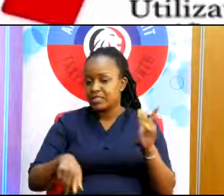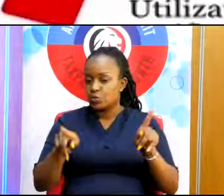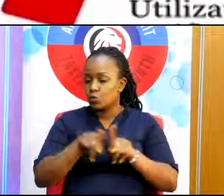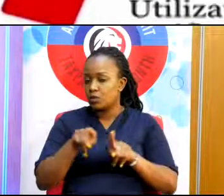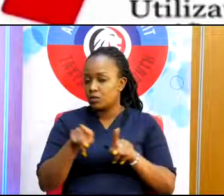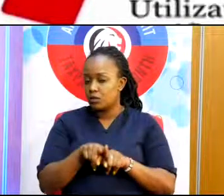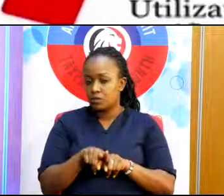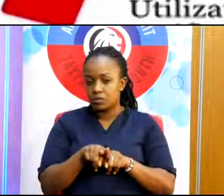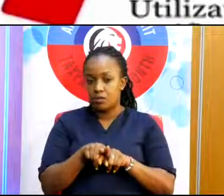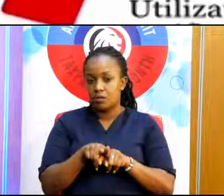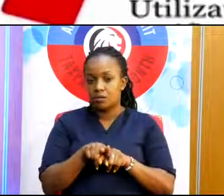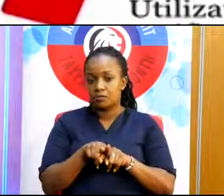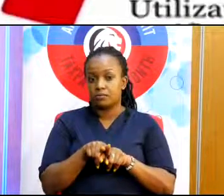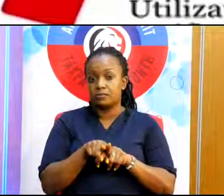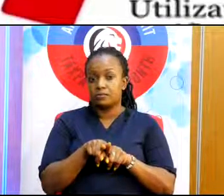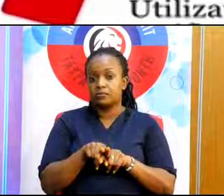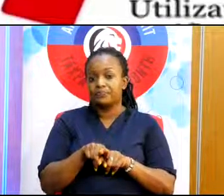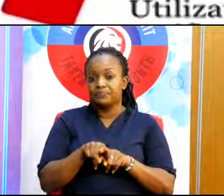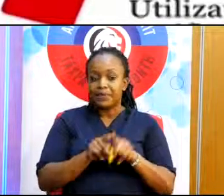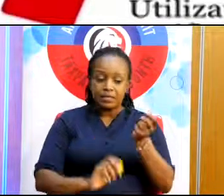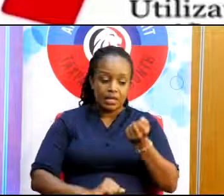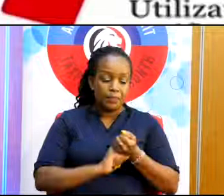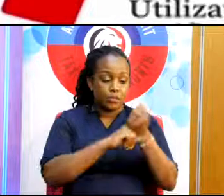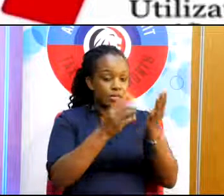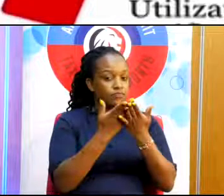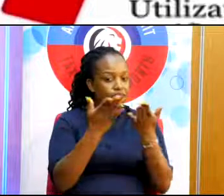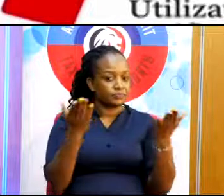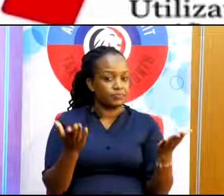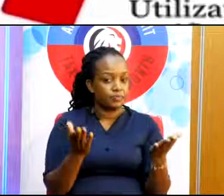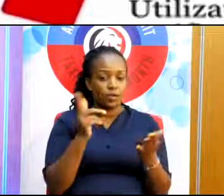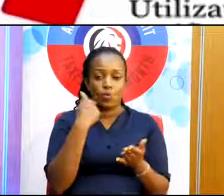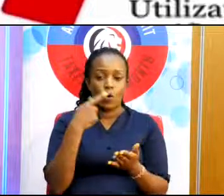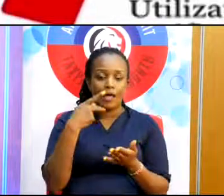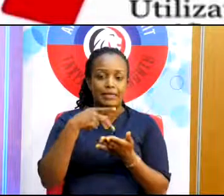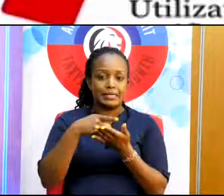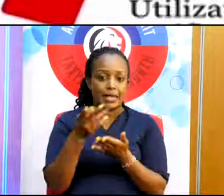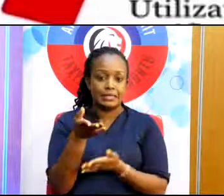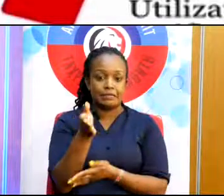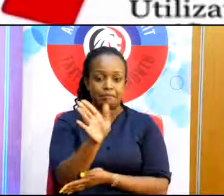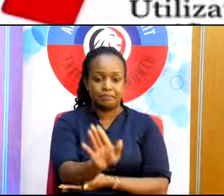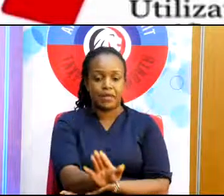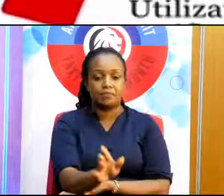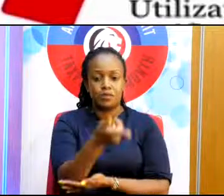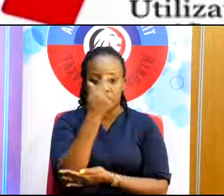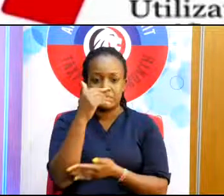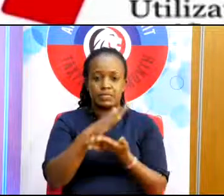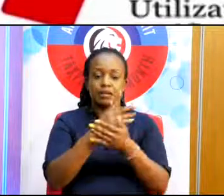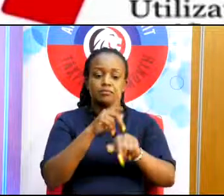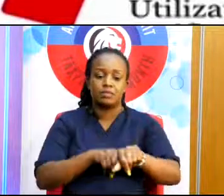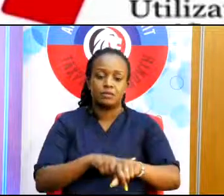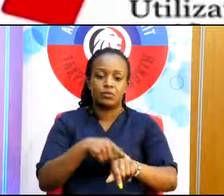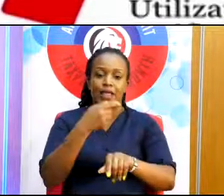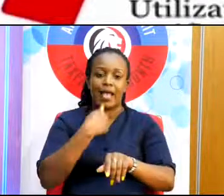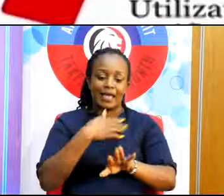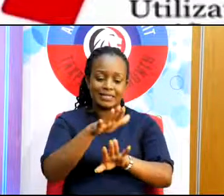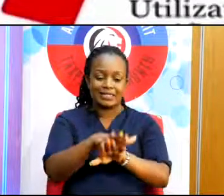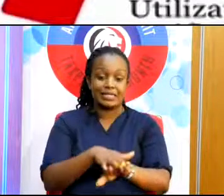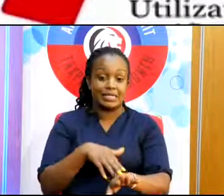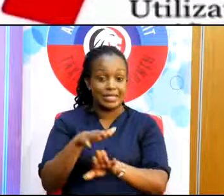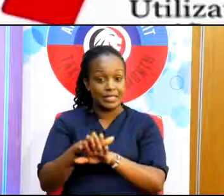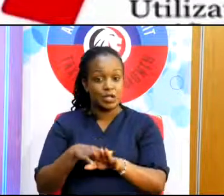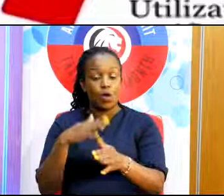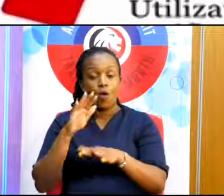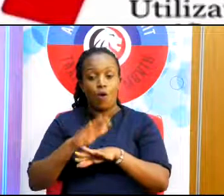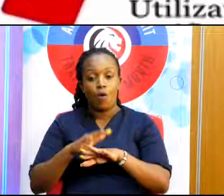those who are returning residents because sometimes there were delays in trade. There were a lot